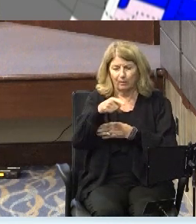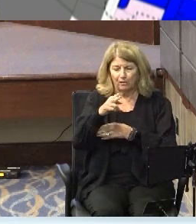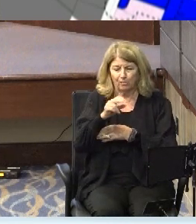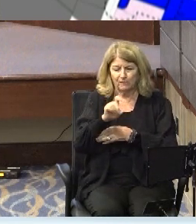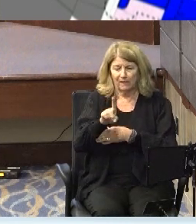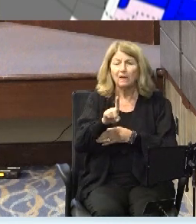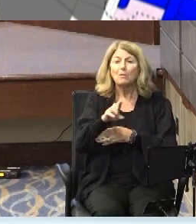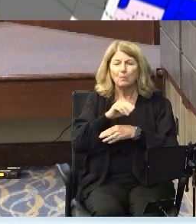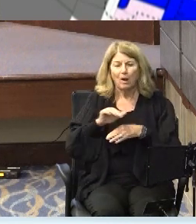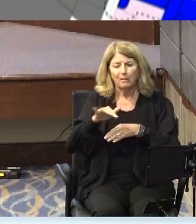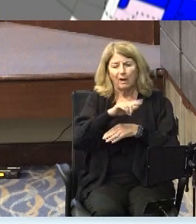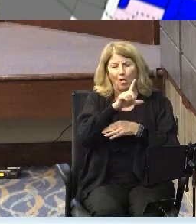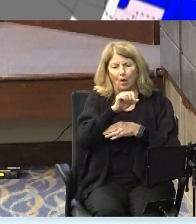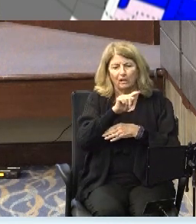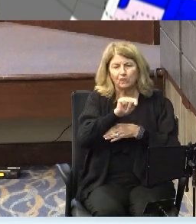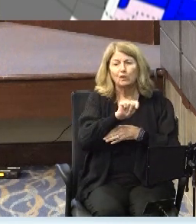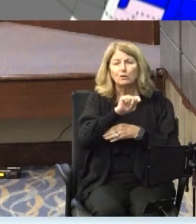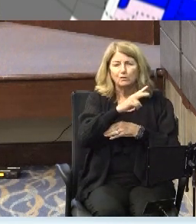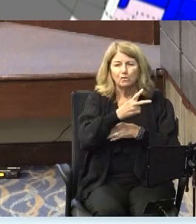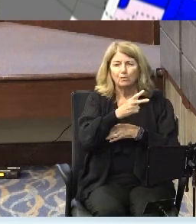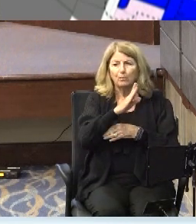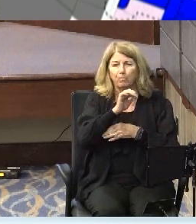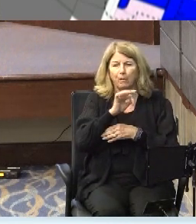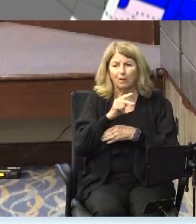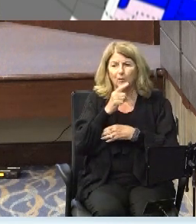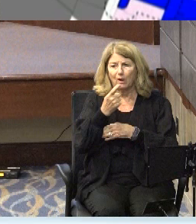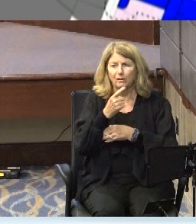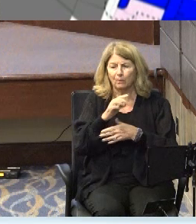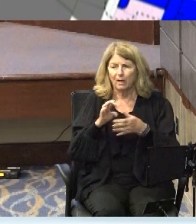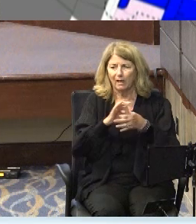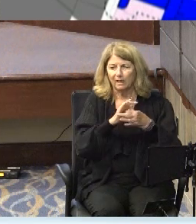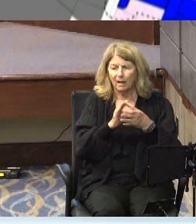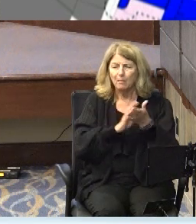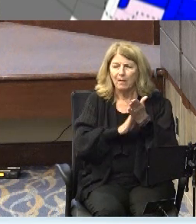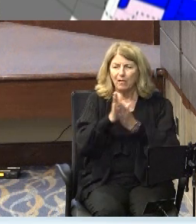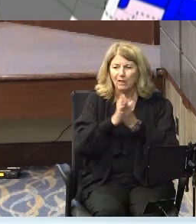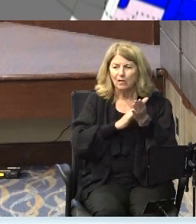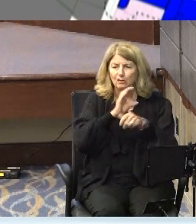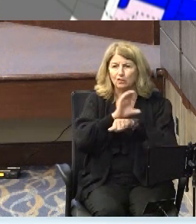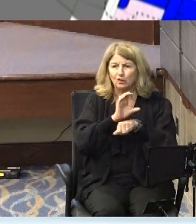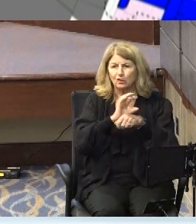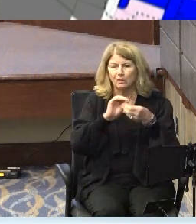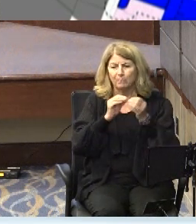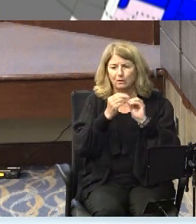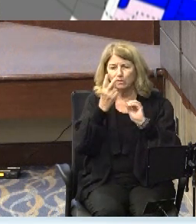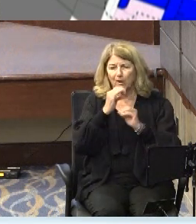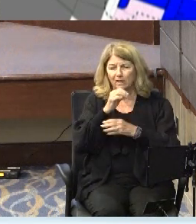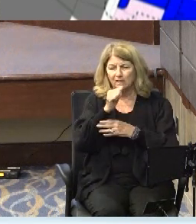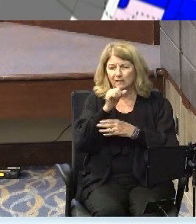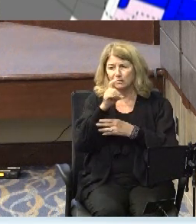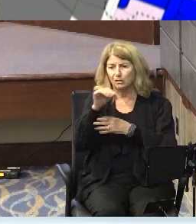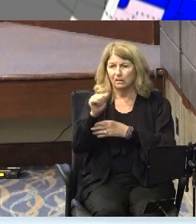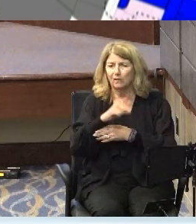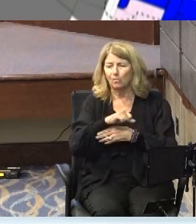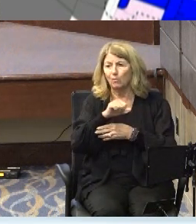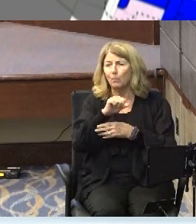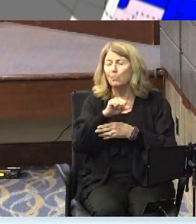described as Lot 2, Block 1 of the Central United Methodist Church, Number 2 Edition, and known as 2301 West Loop